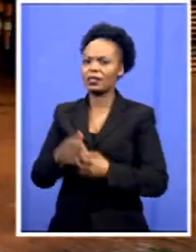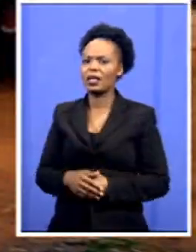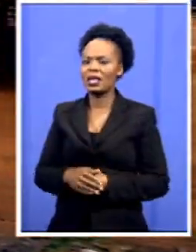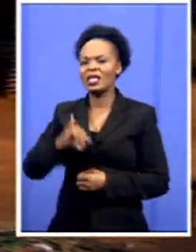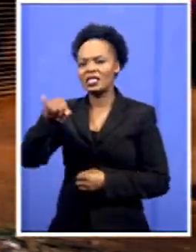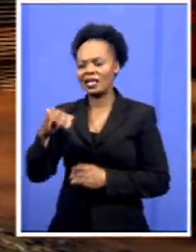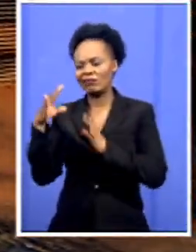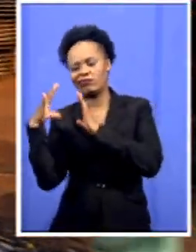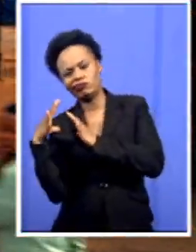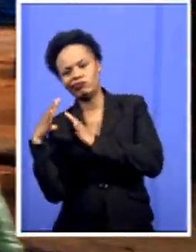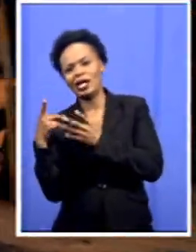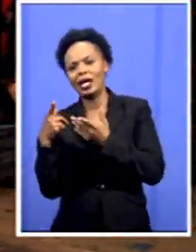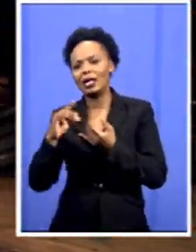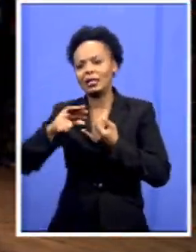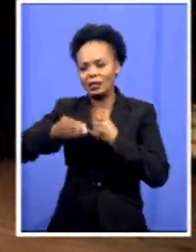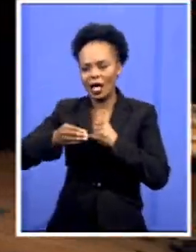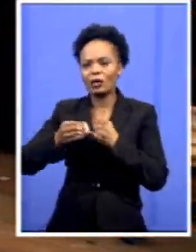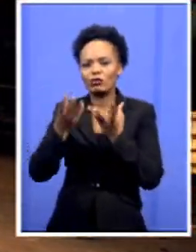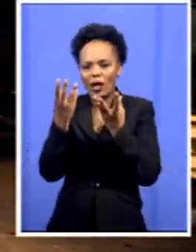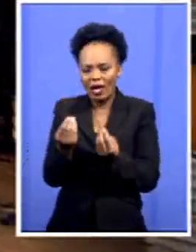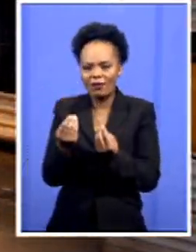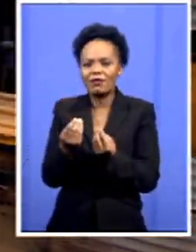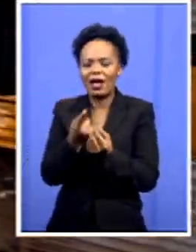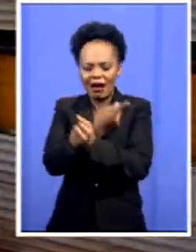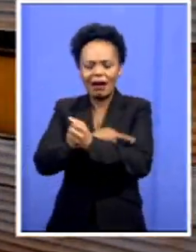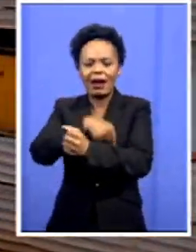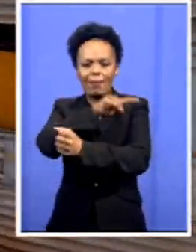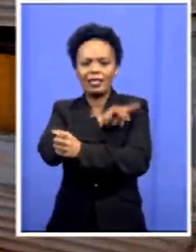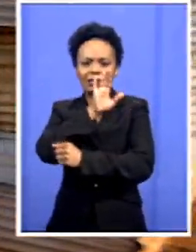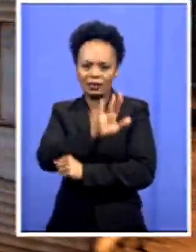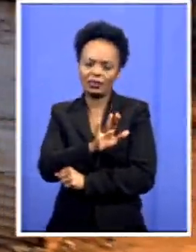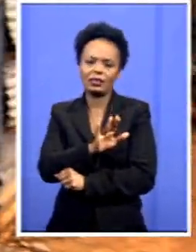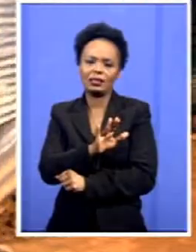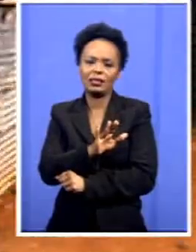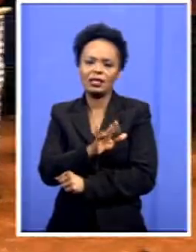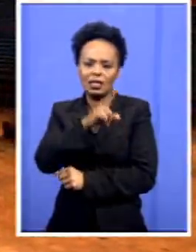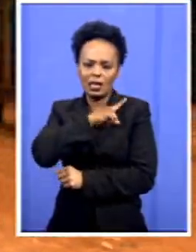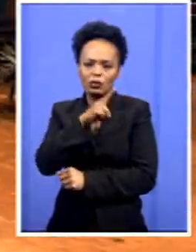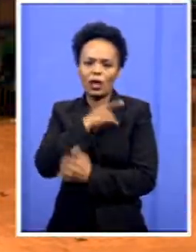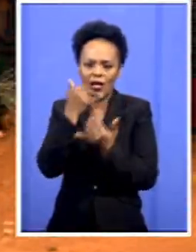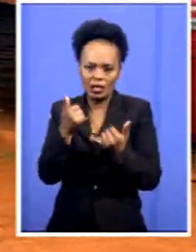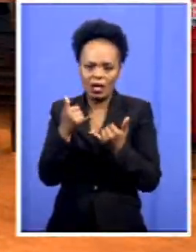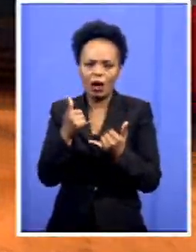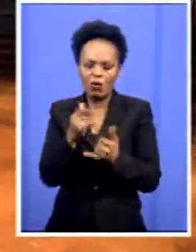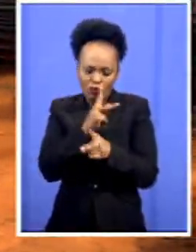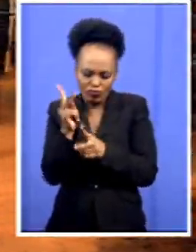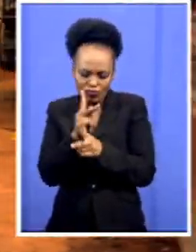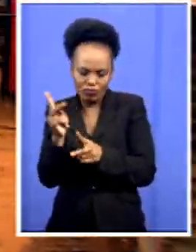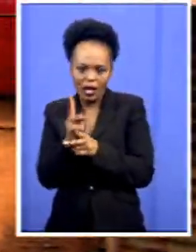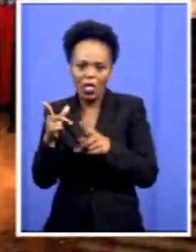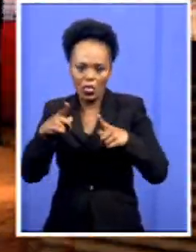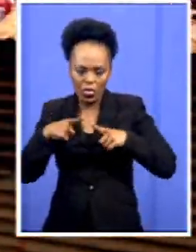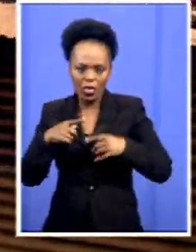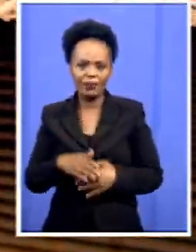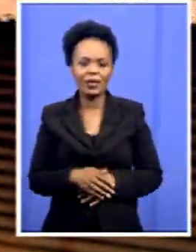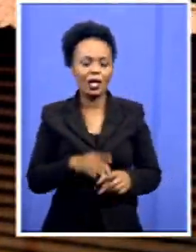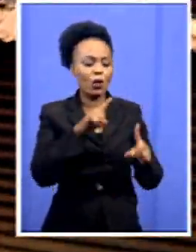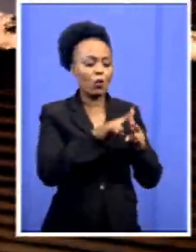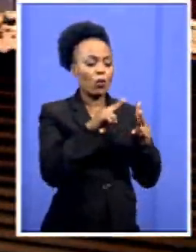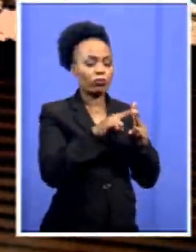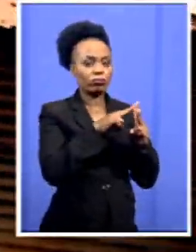want to ensure that we've got sufficient capacity. That's why we have constructed that particular reservoir. Your colleagues there